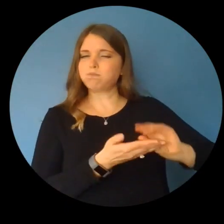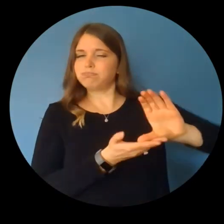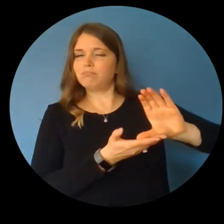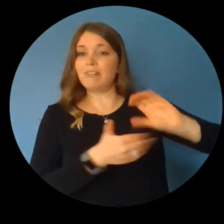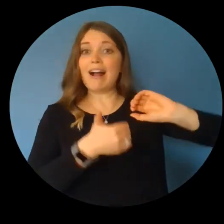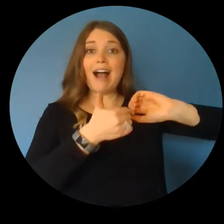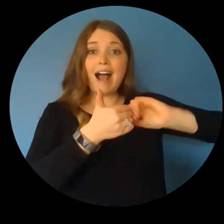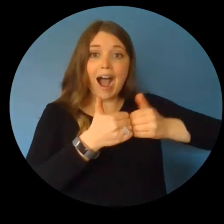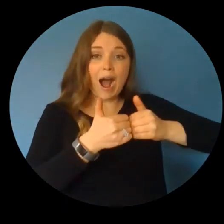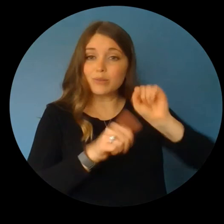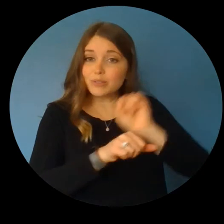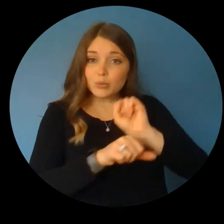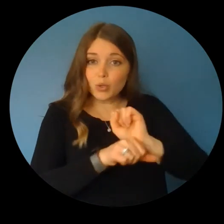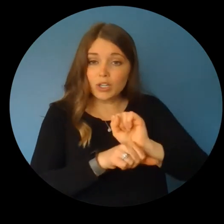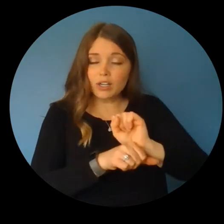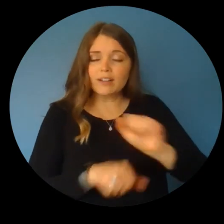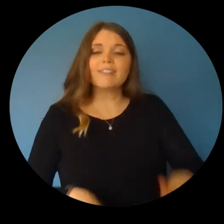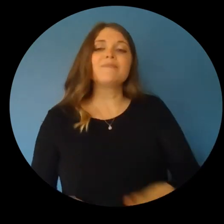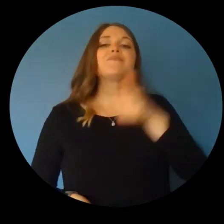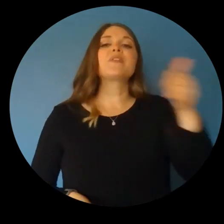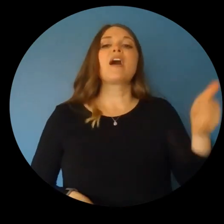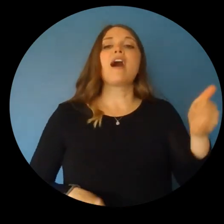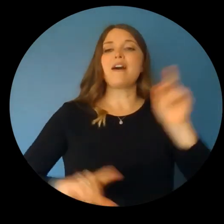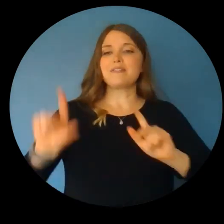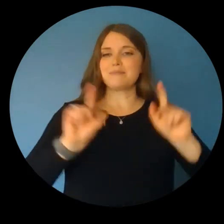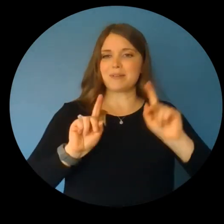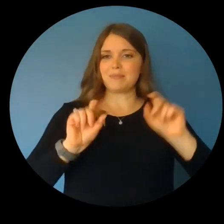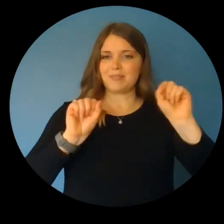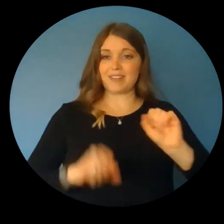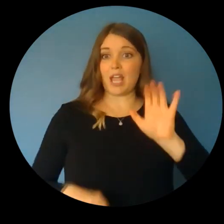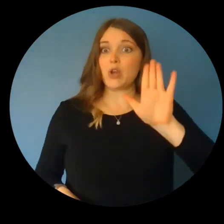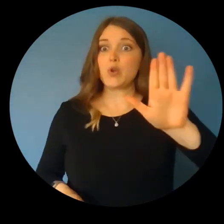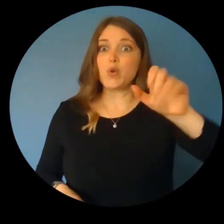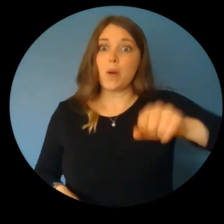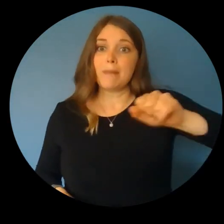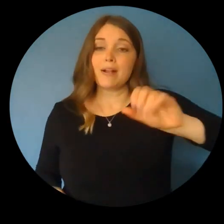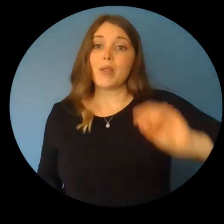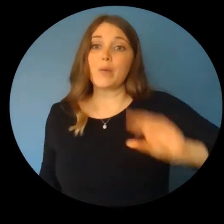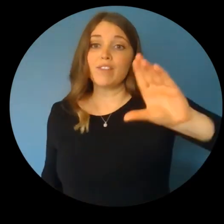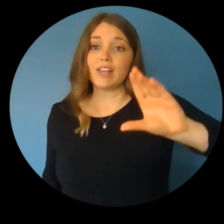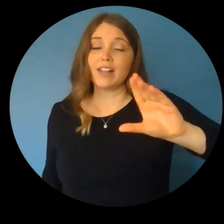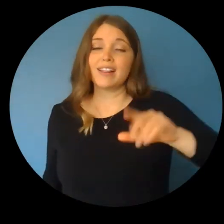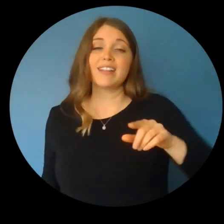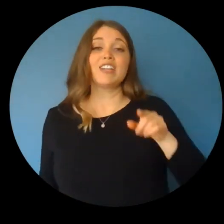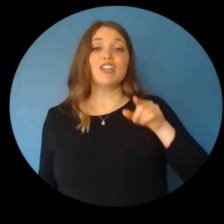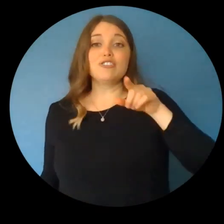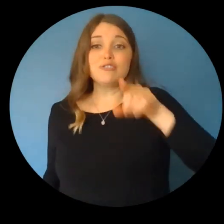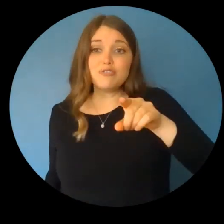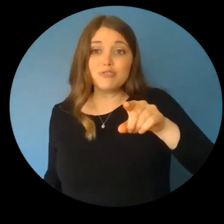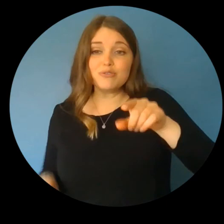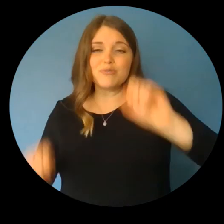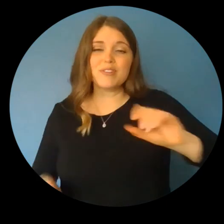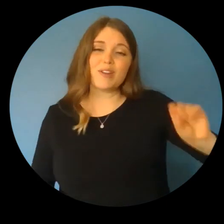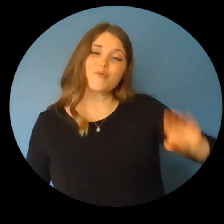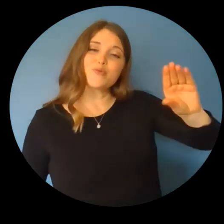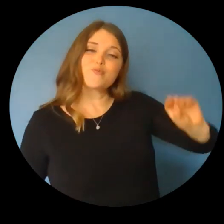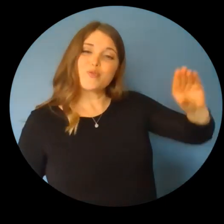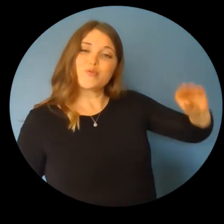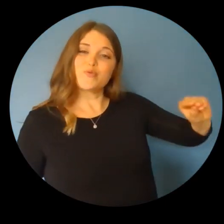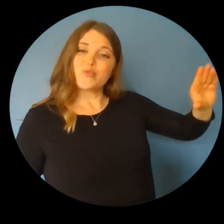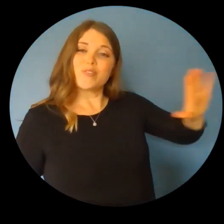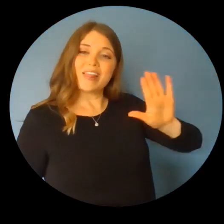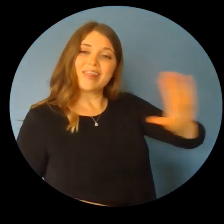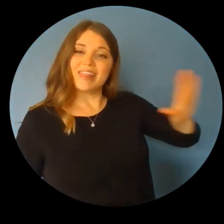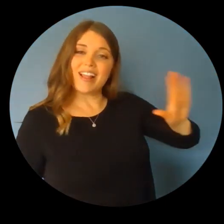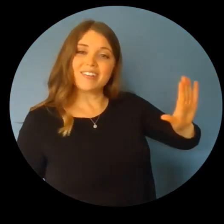works. Other people can fill your bucket and you can fill theirs. You can fill your